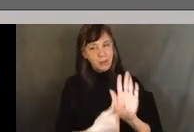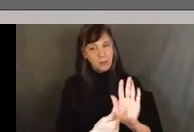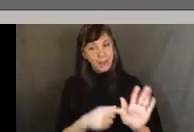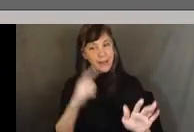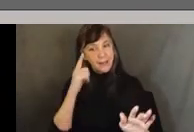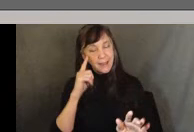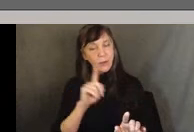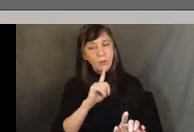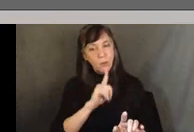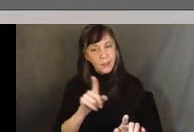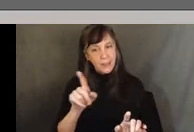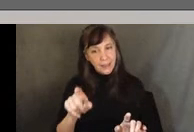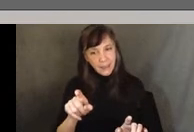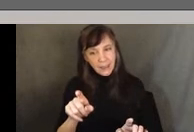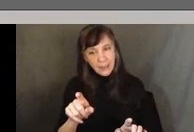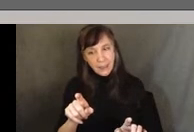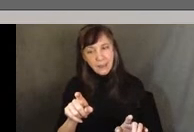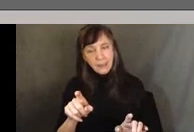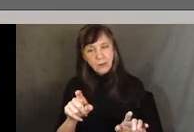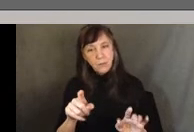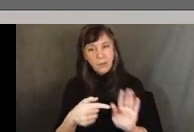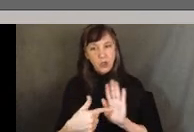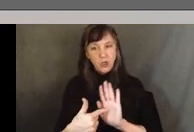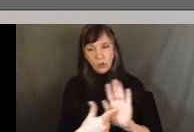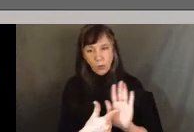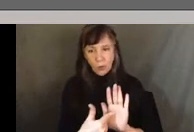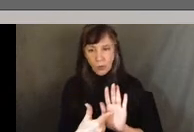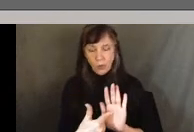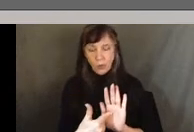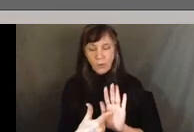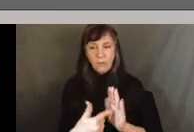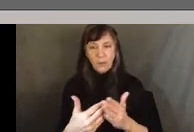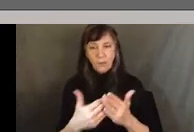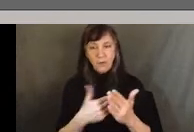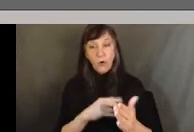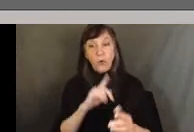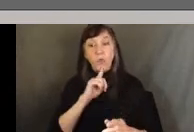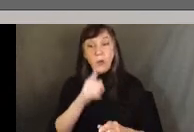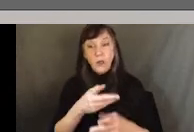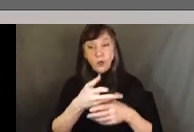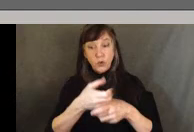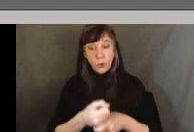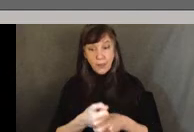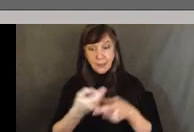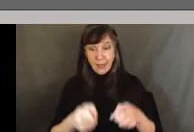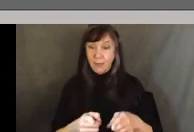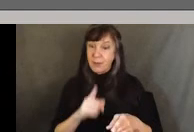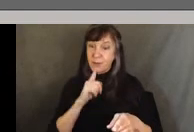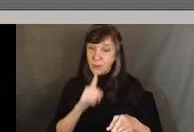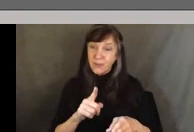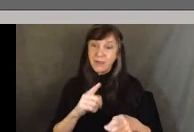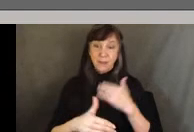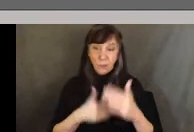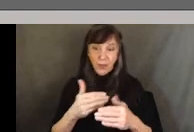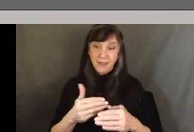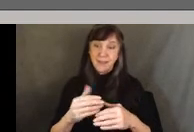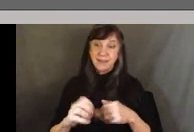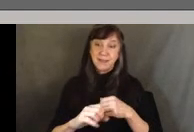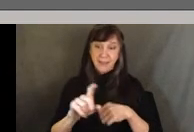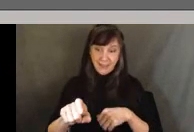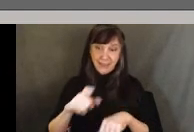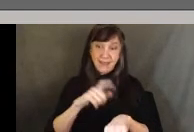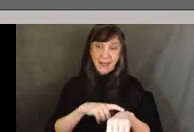need to be exhibited before real trust can take place. It's a process. It's going to take time.